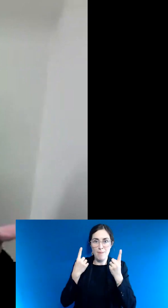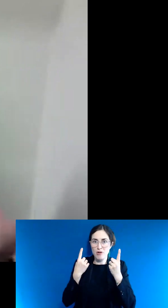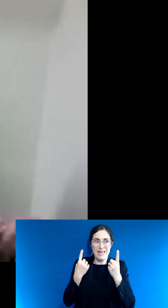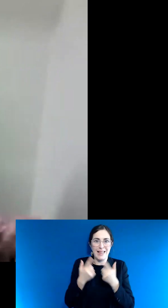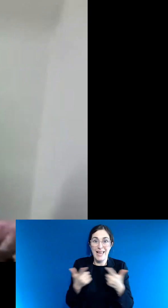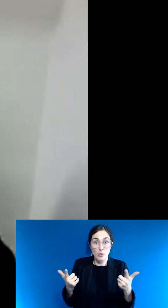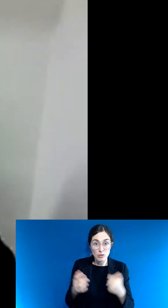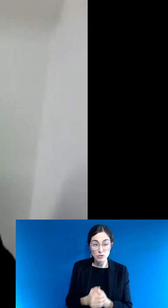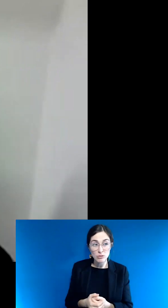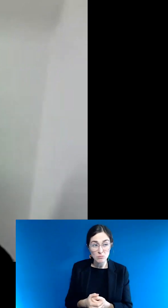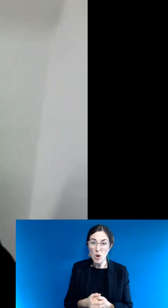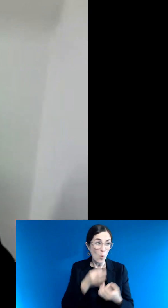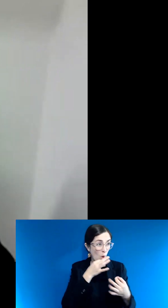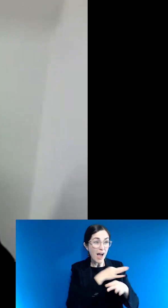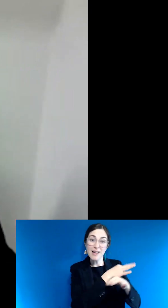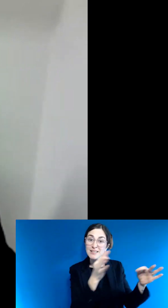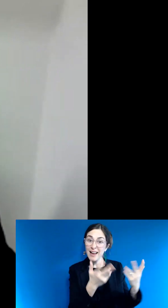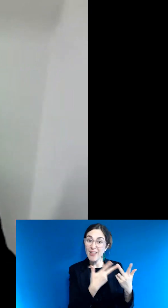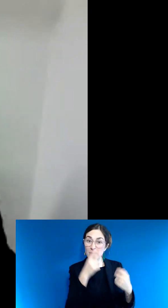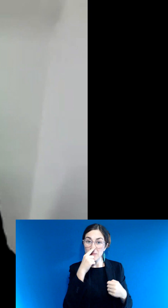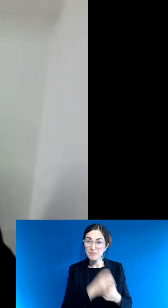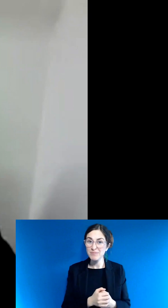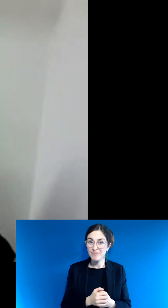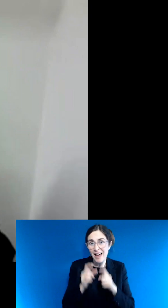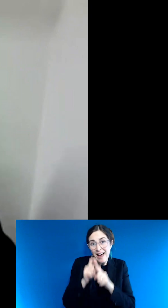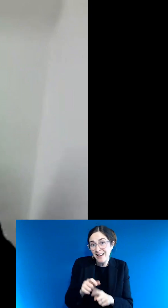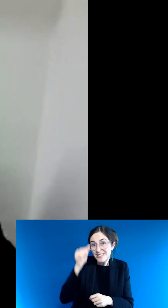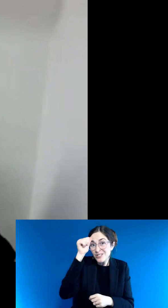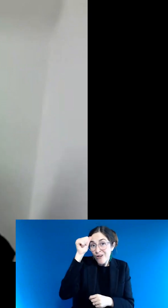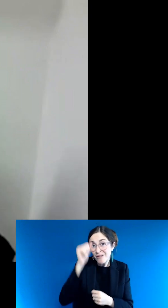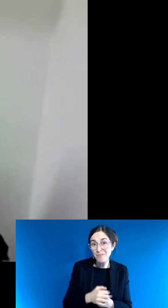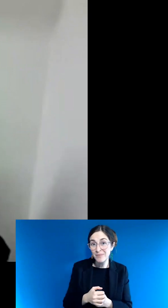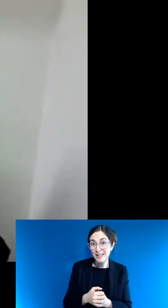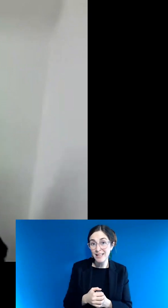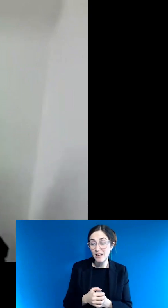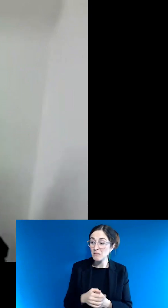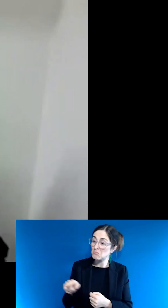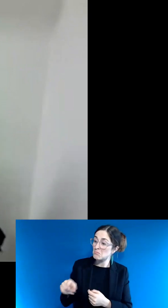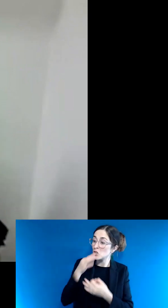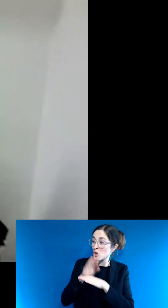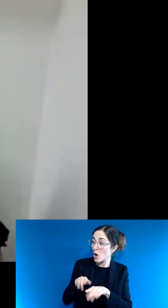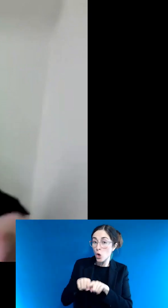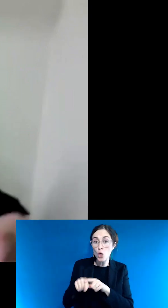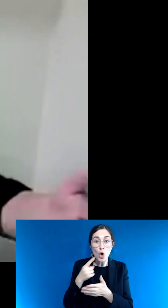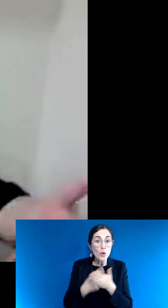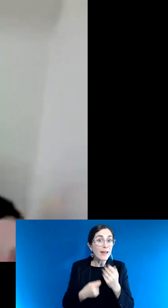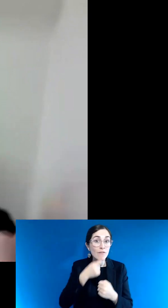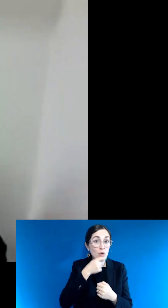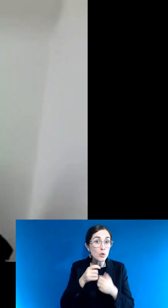language, and then really just talking to other people. It can be hard to know. And if it's your child, learning just a few